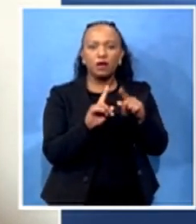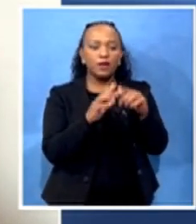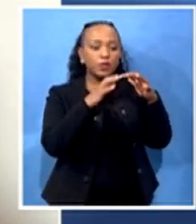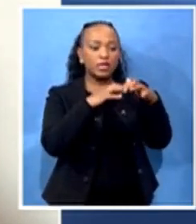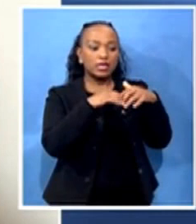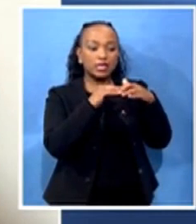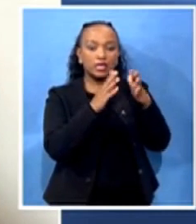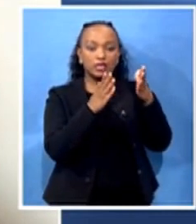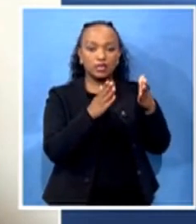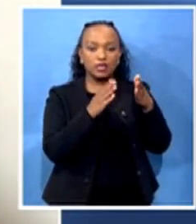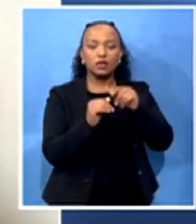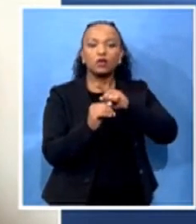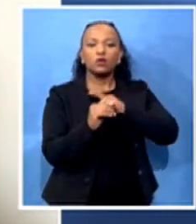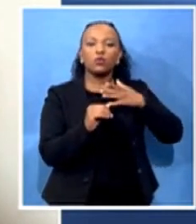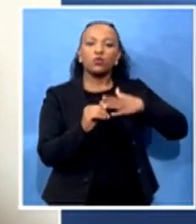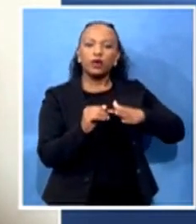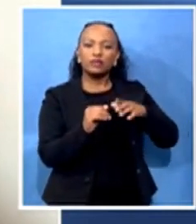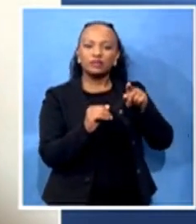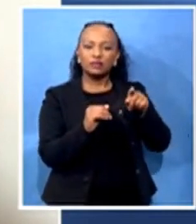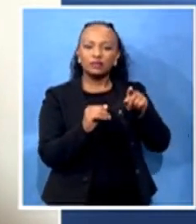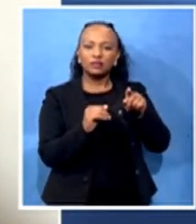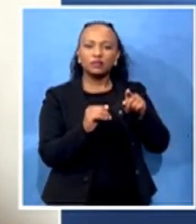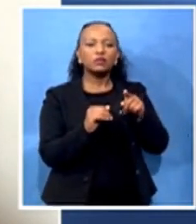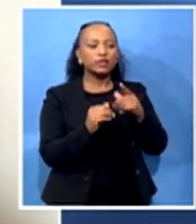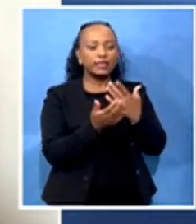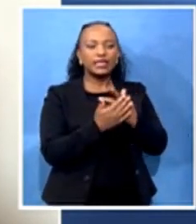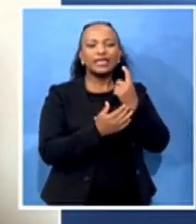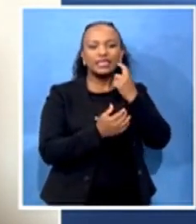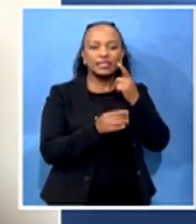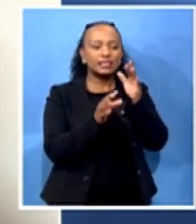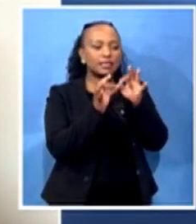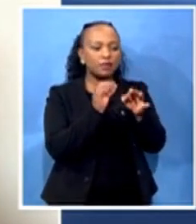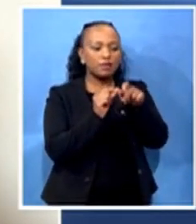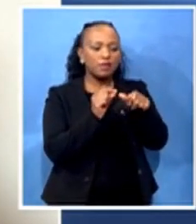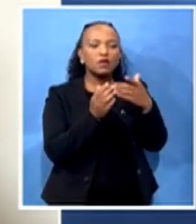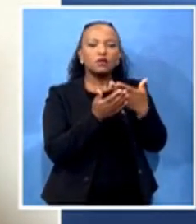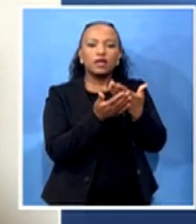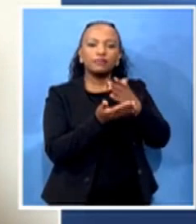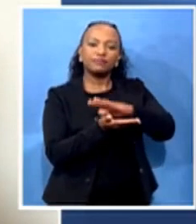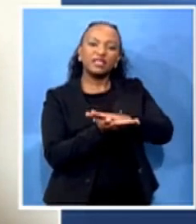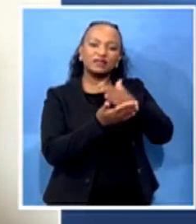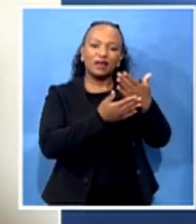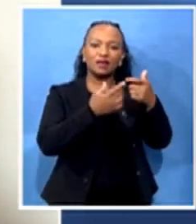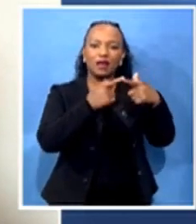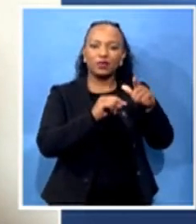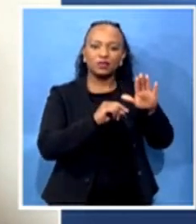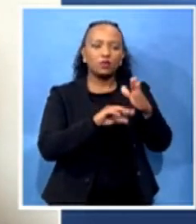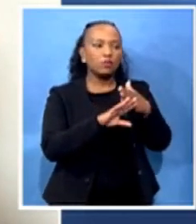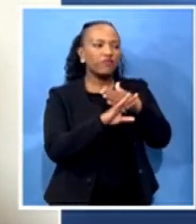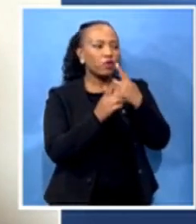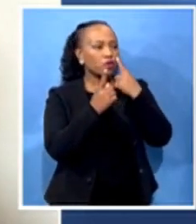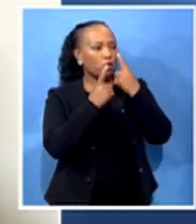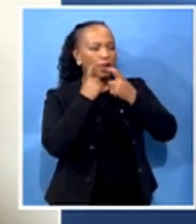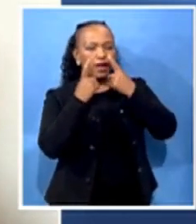it really, really easy and simple for people to translate. And there was also a complaint from many of our users who were using our apps